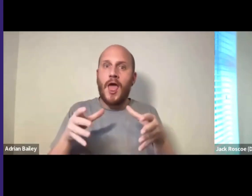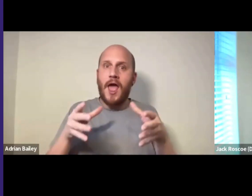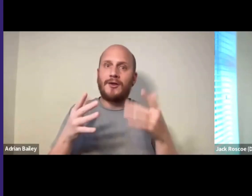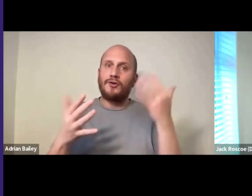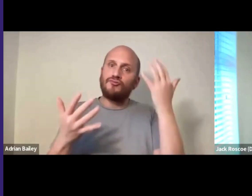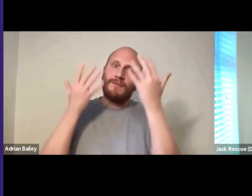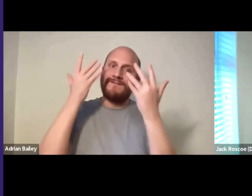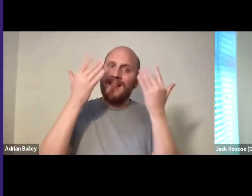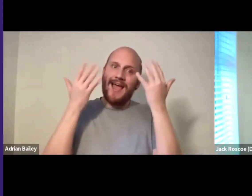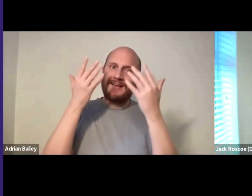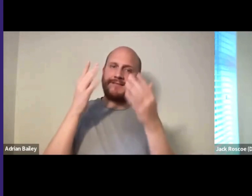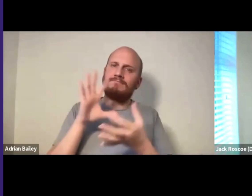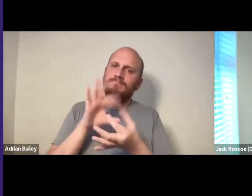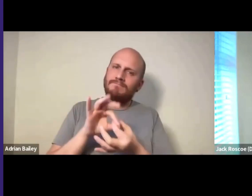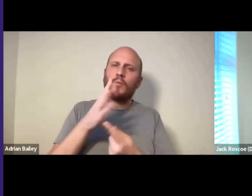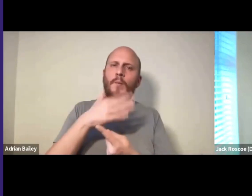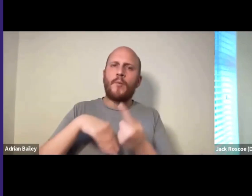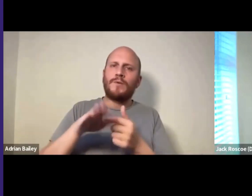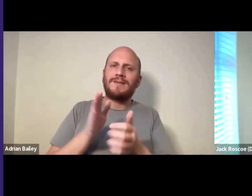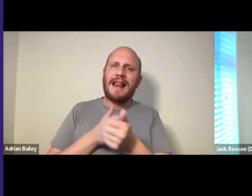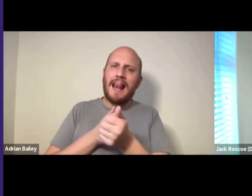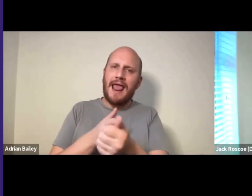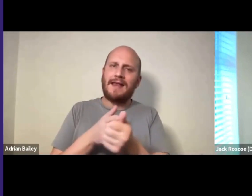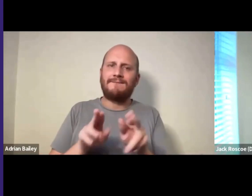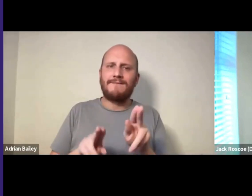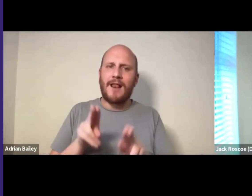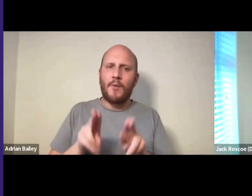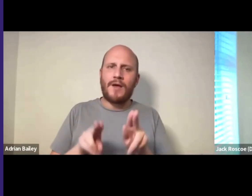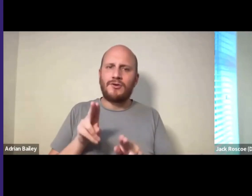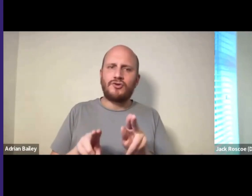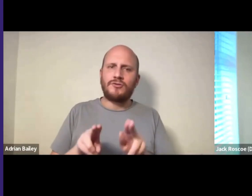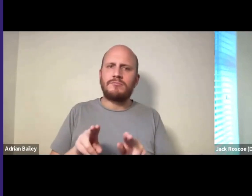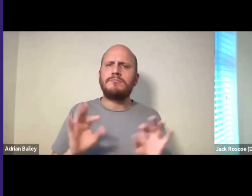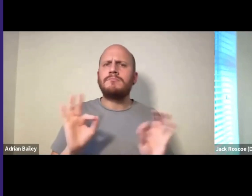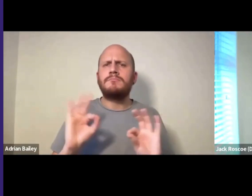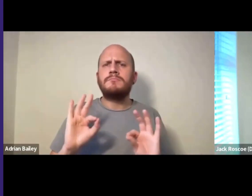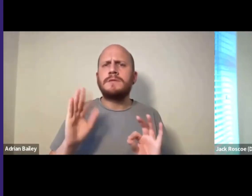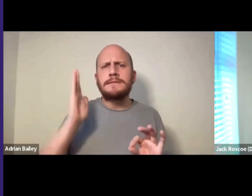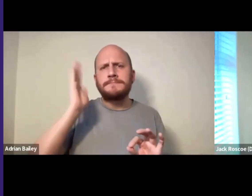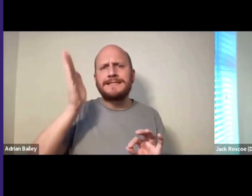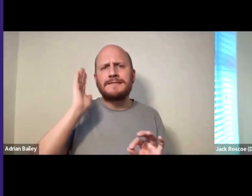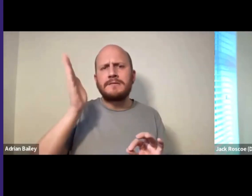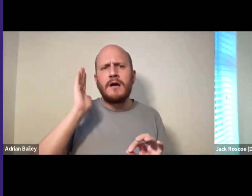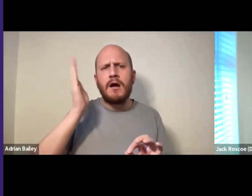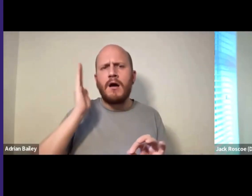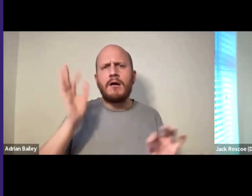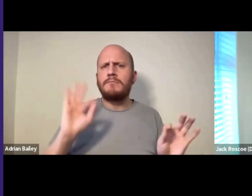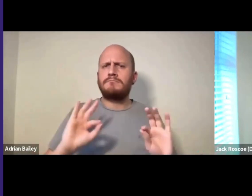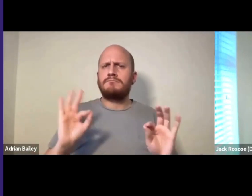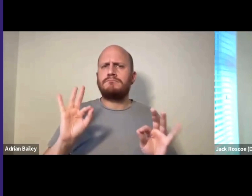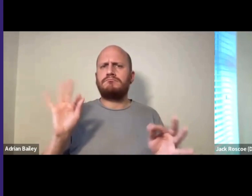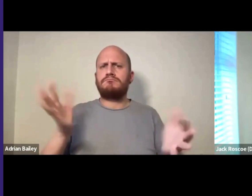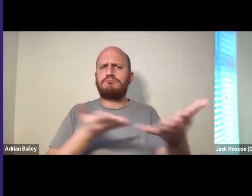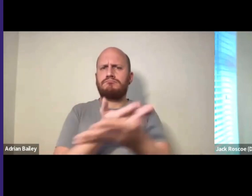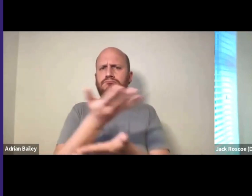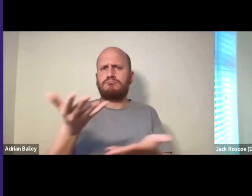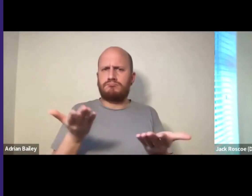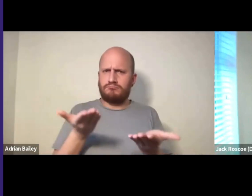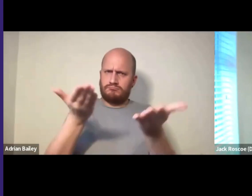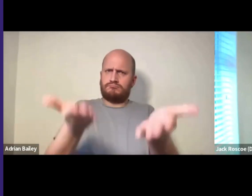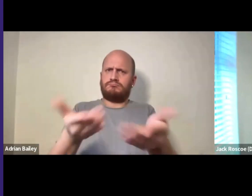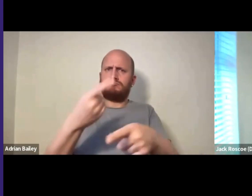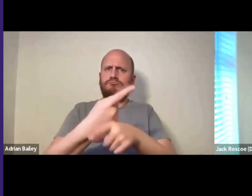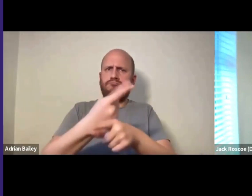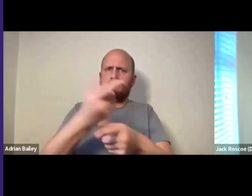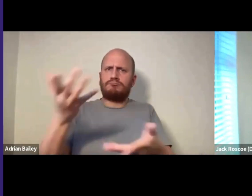on community-led evaluation. There's no speaker at Connect and Reflect events, but it's an opportunity for you to chat to each